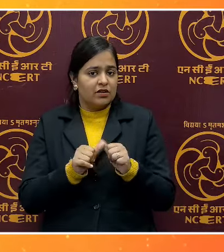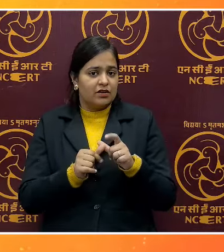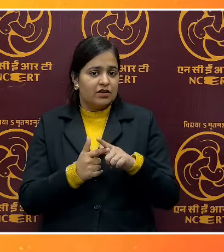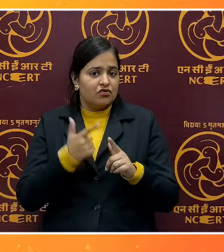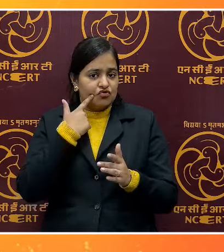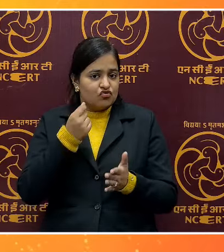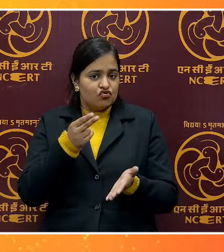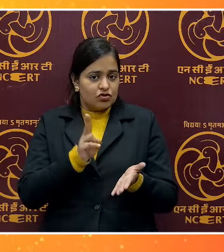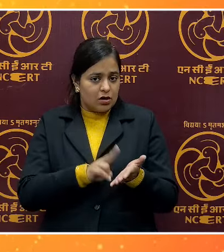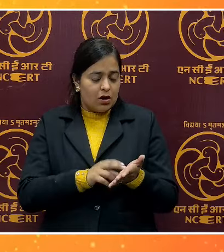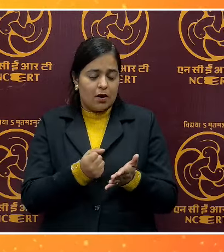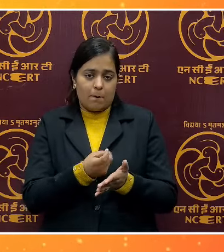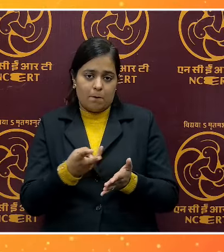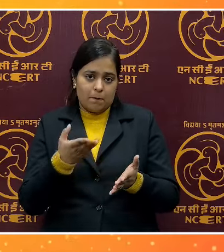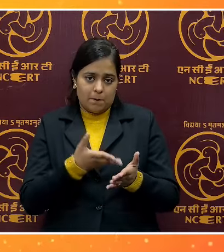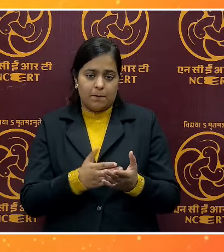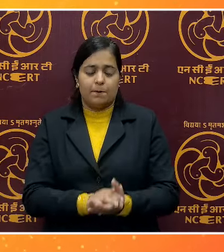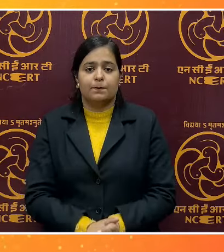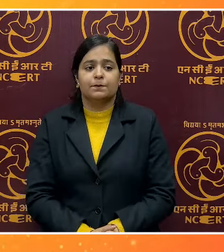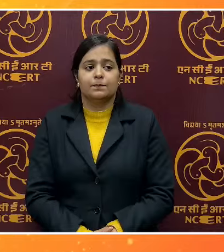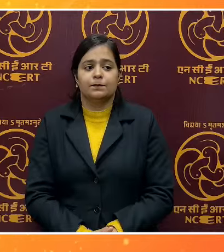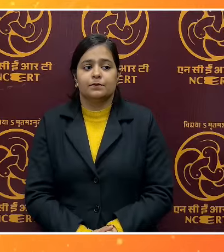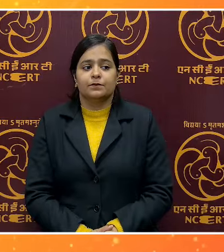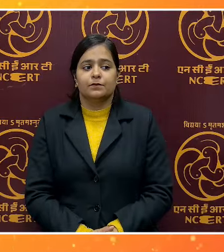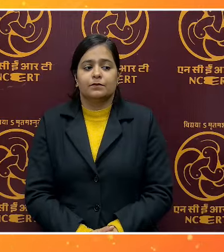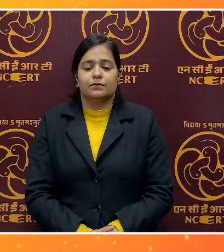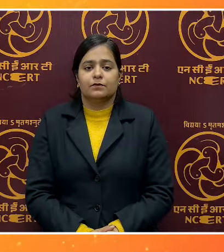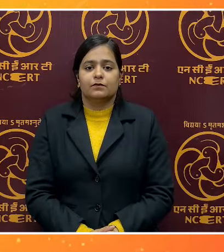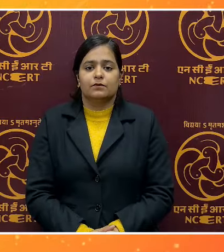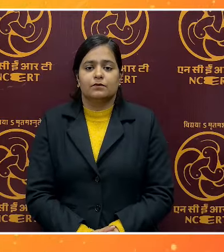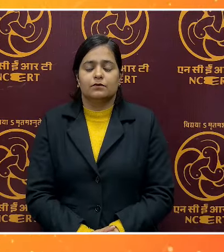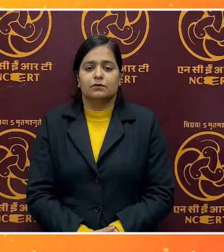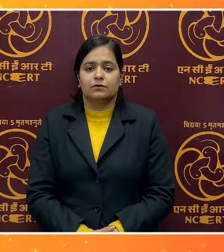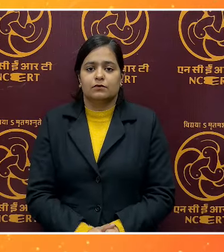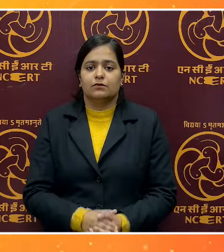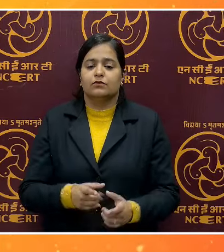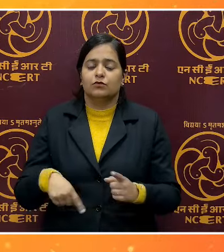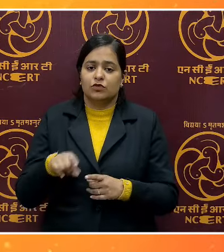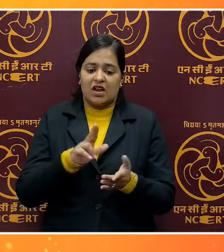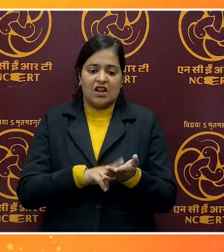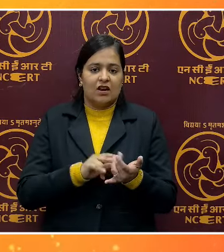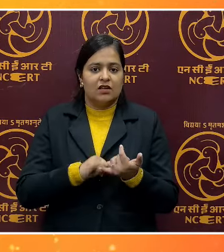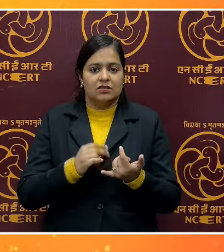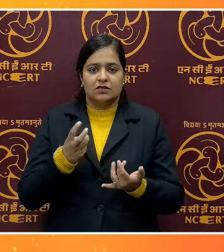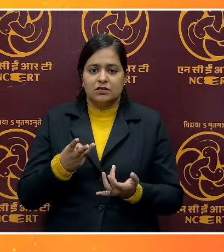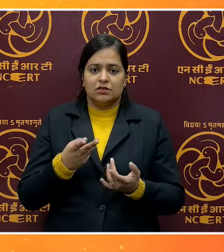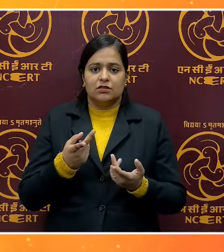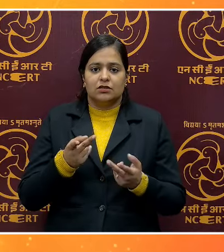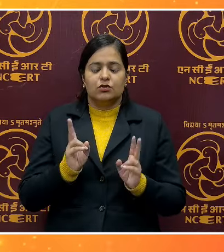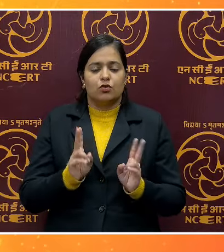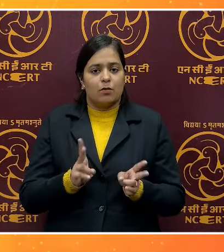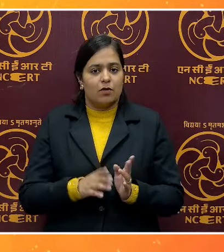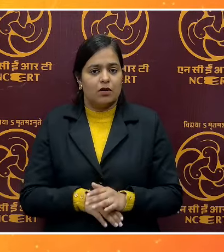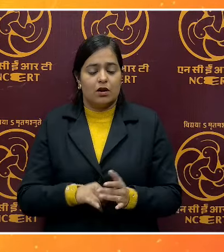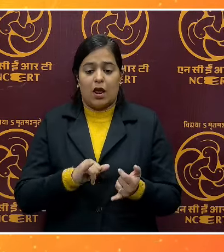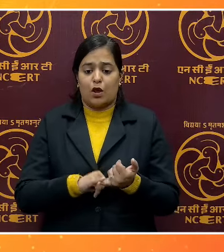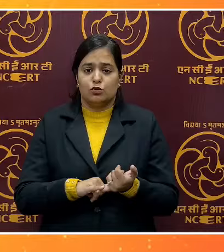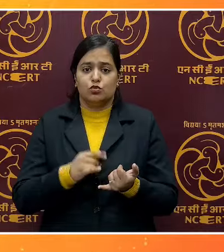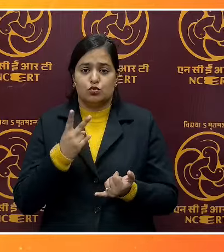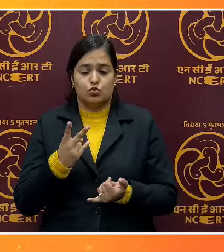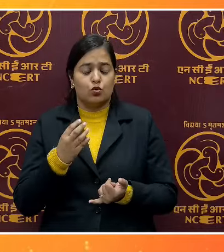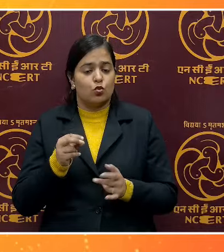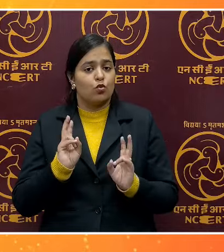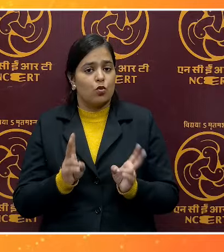chromium 3. So, we must mind it, because NH3 is neutral ligand, H2O is also neutral